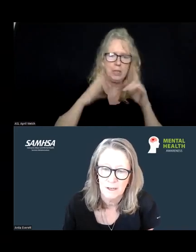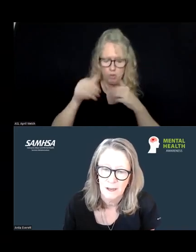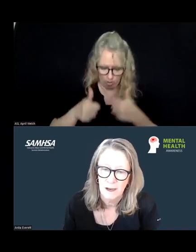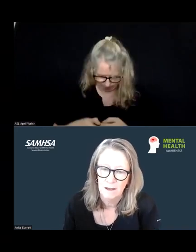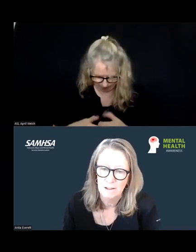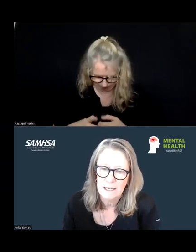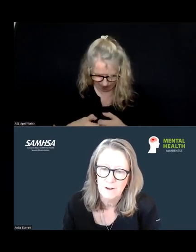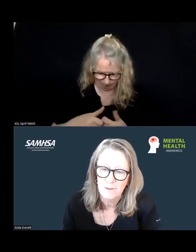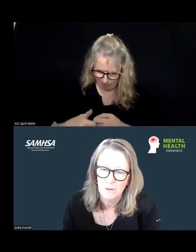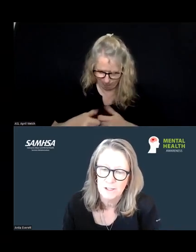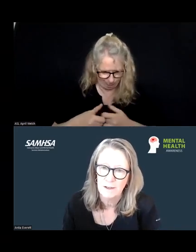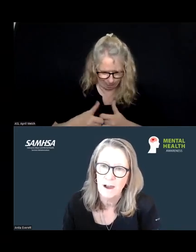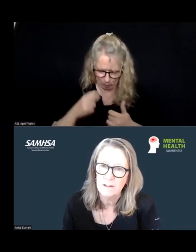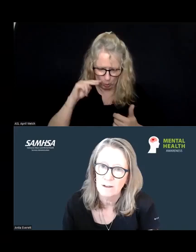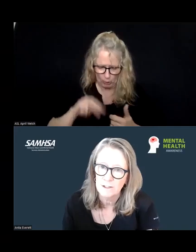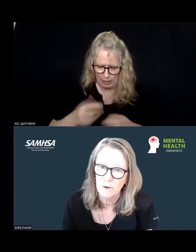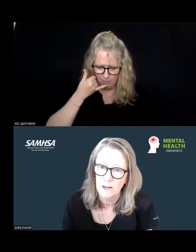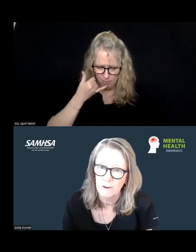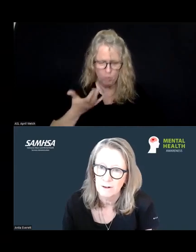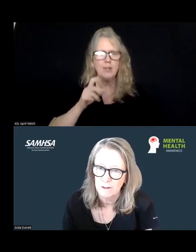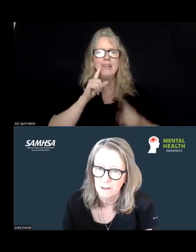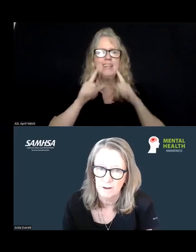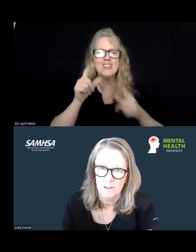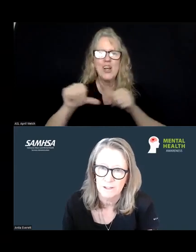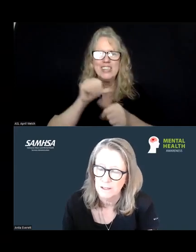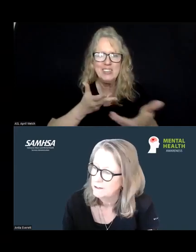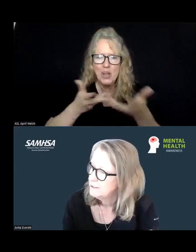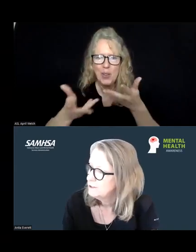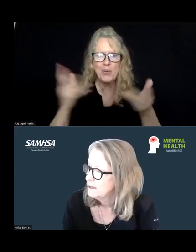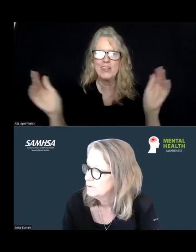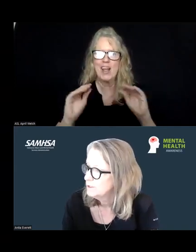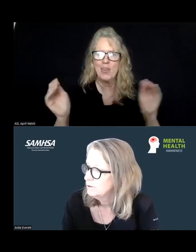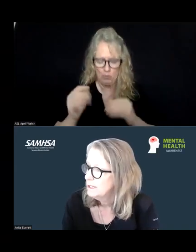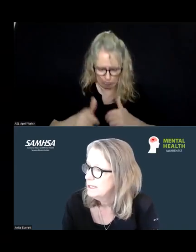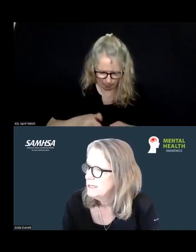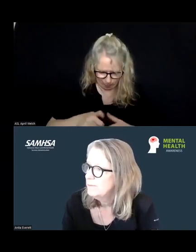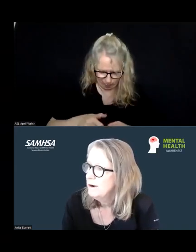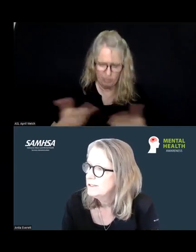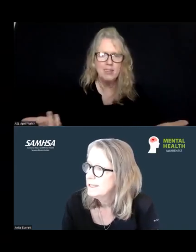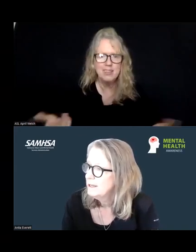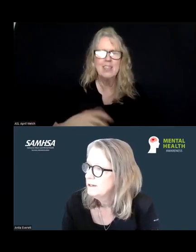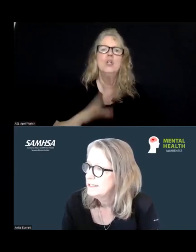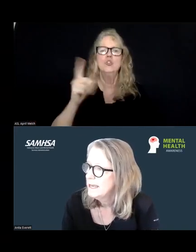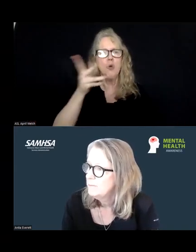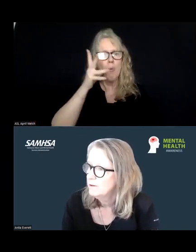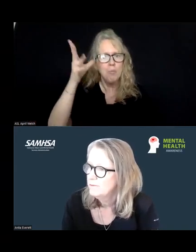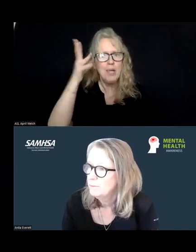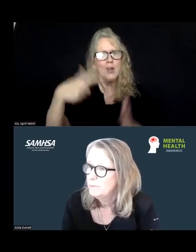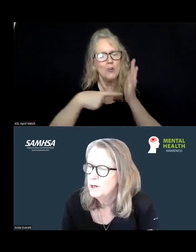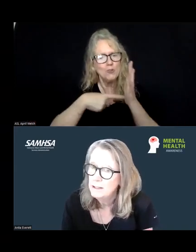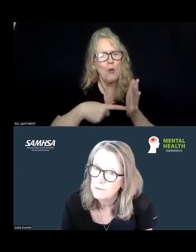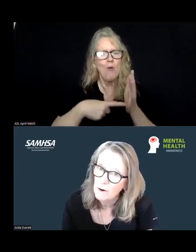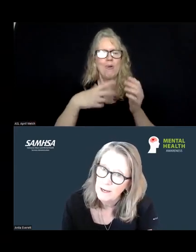phones, looking at their phones and not talking to one another across a dinner table. So parents setting a good example